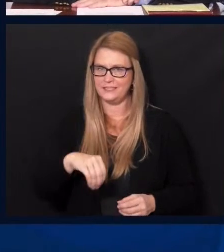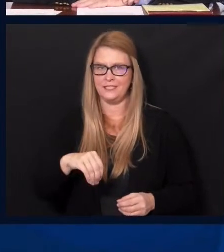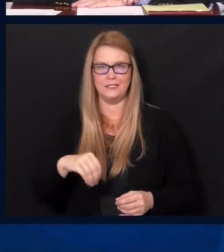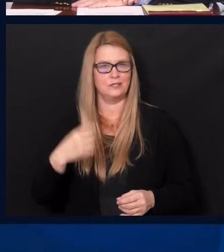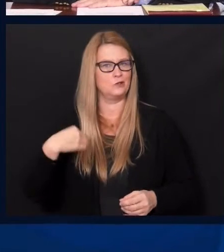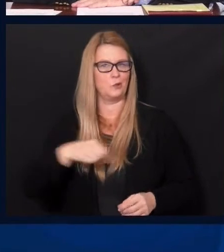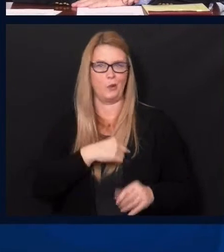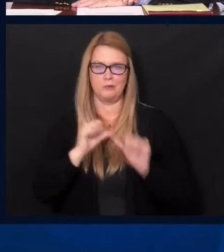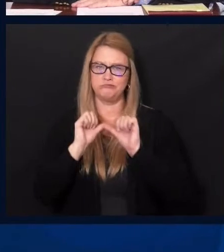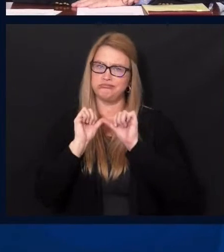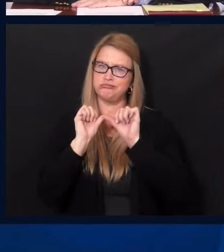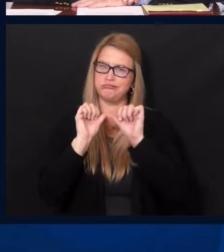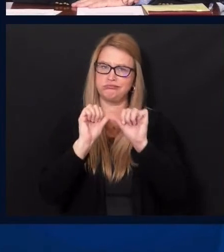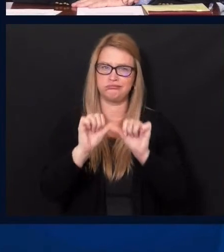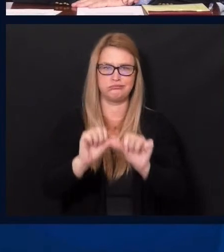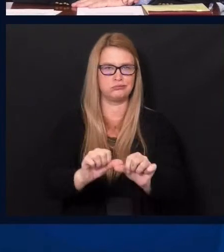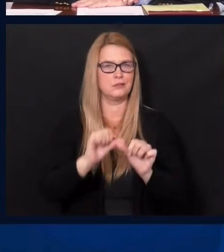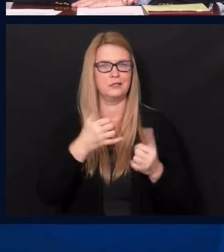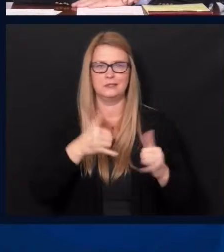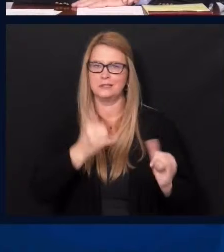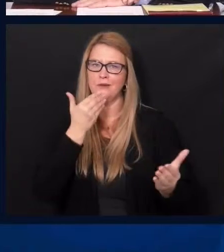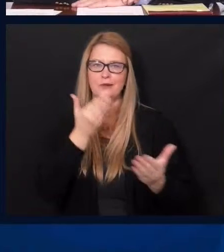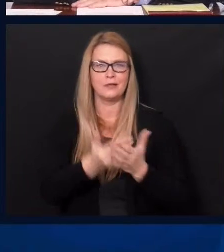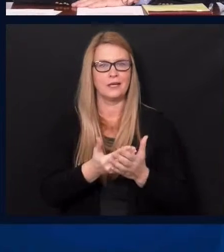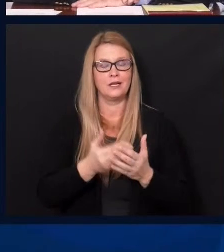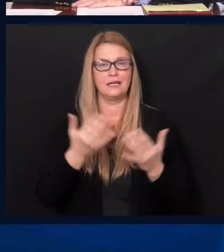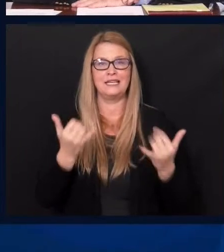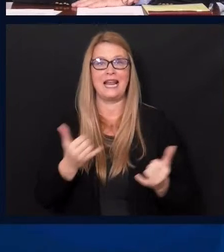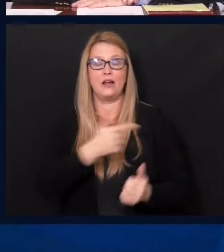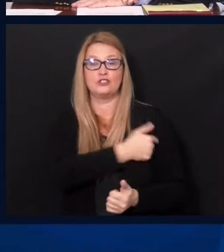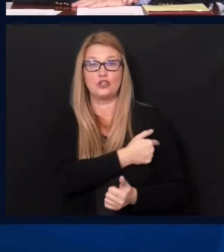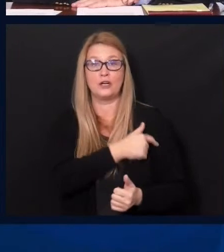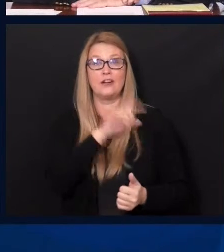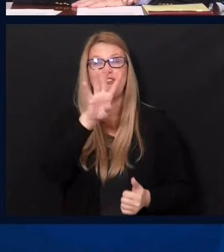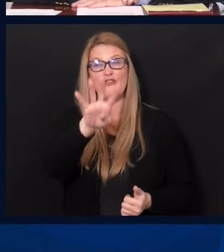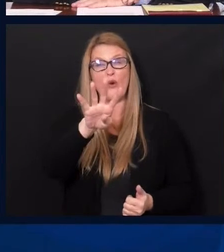out of the park in every way. Now we have put shots in arms of